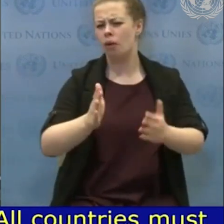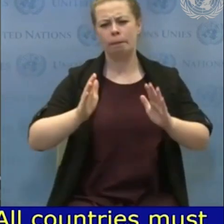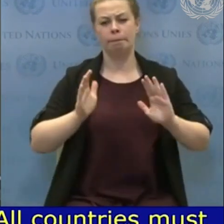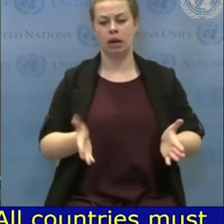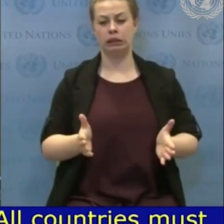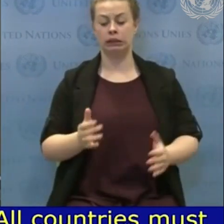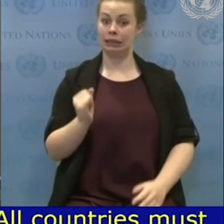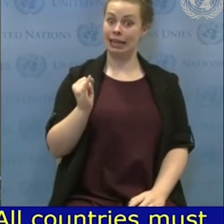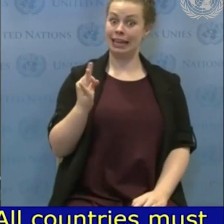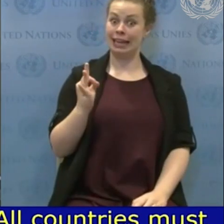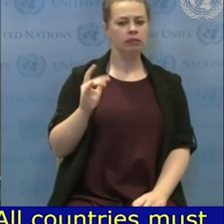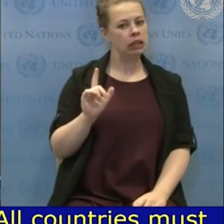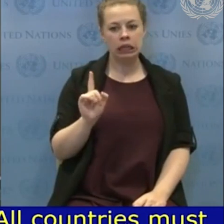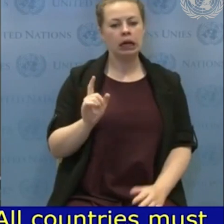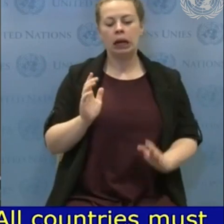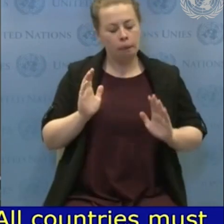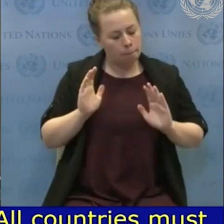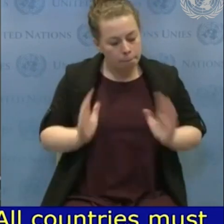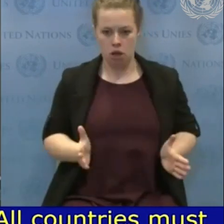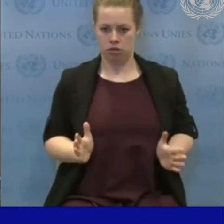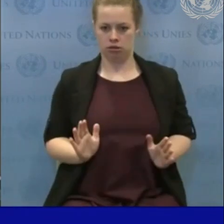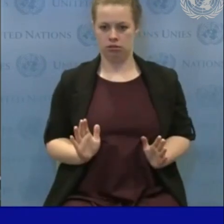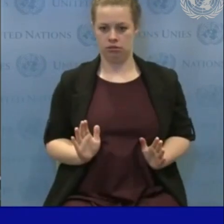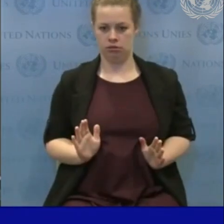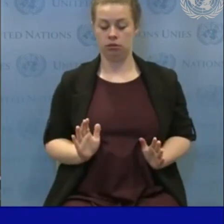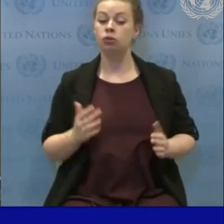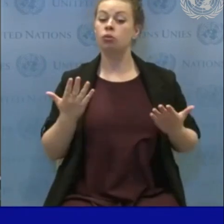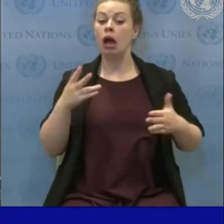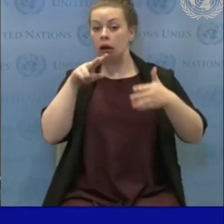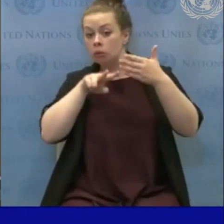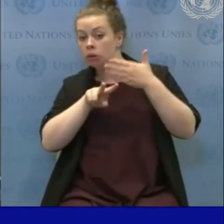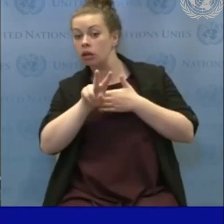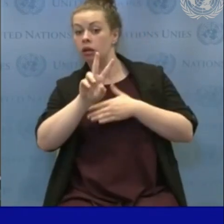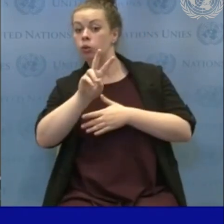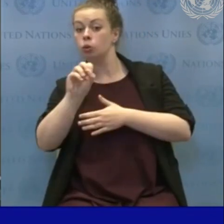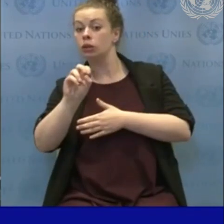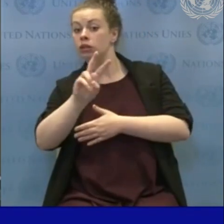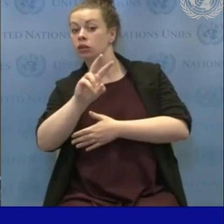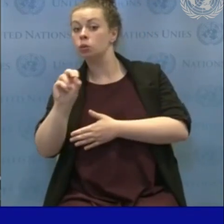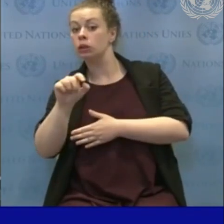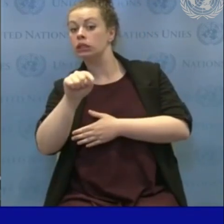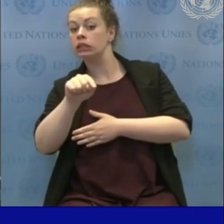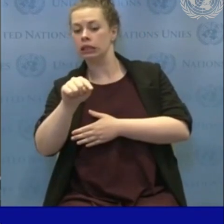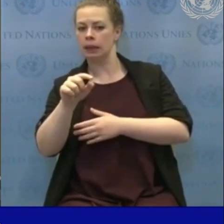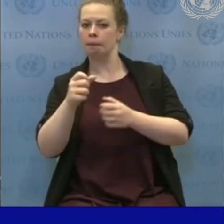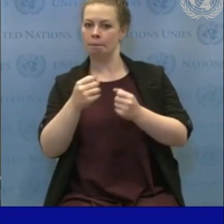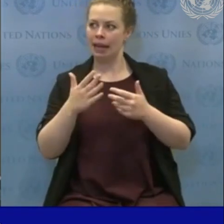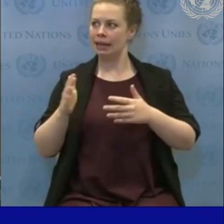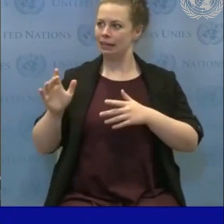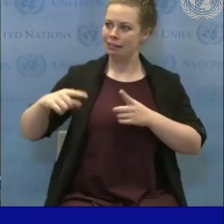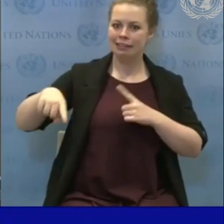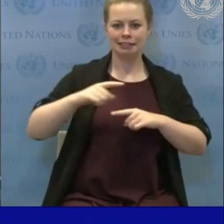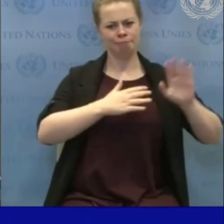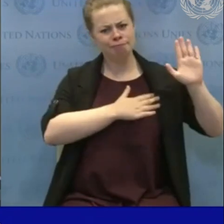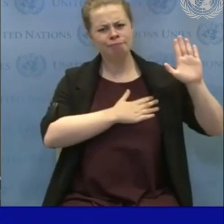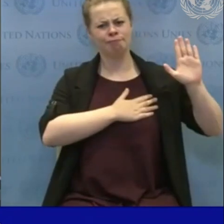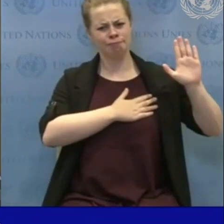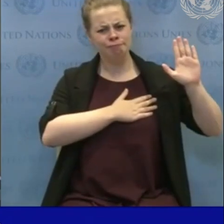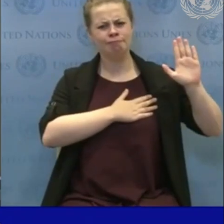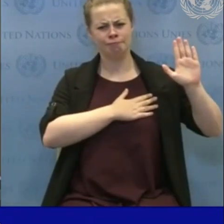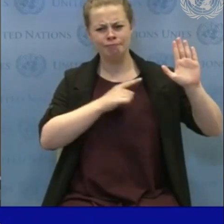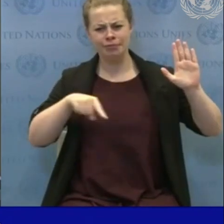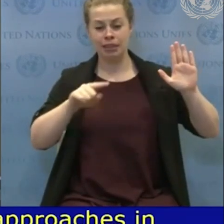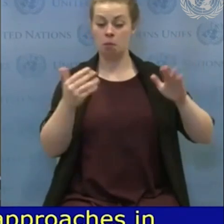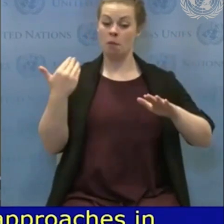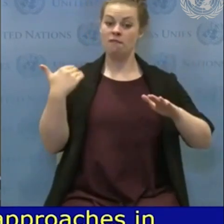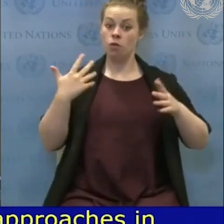in September, and as we look forward to 2020, where you'll need a new round of ambitious pledges that go above and beyond what countries have already